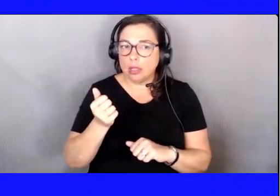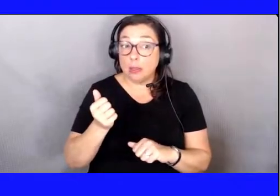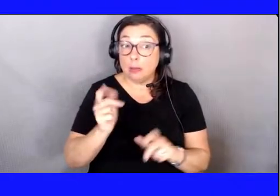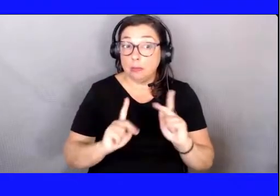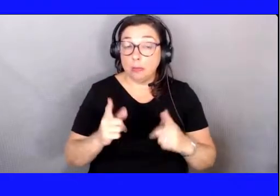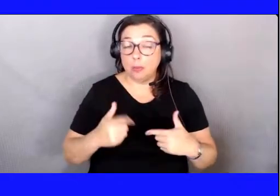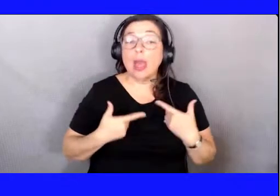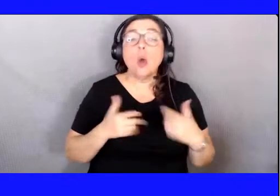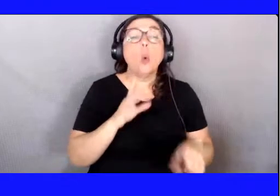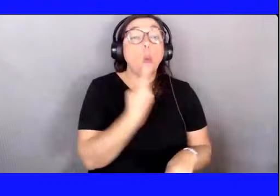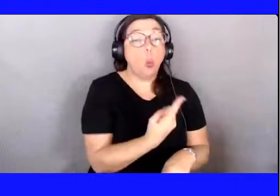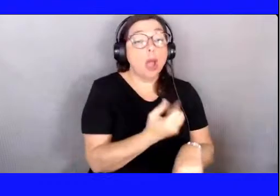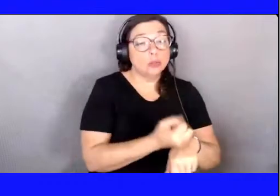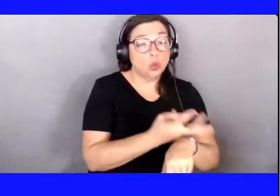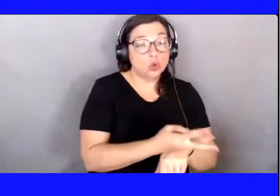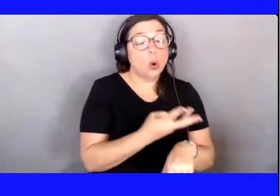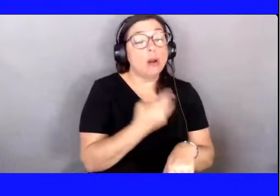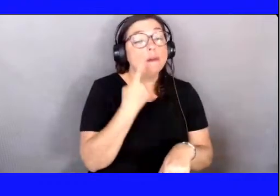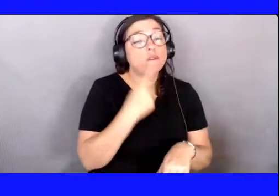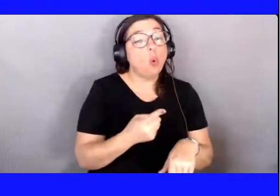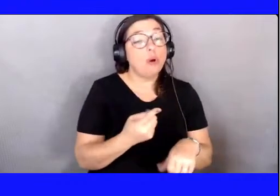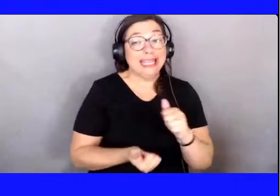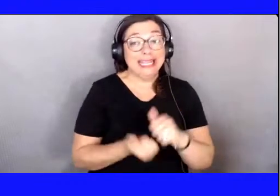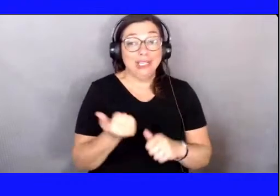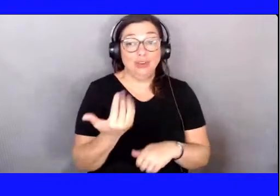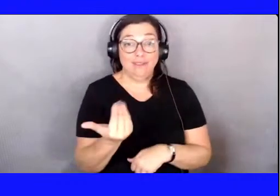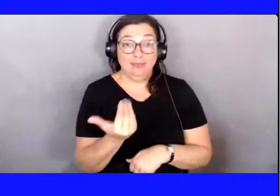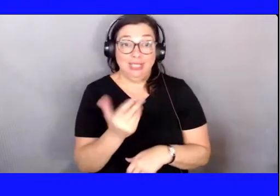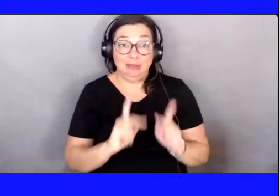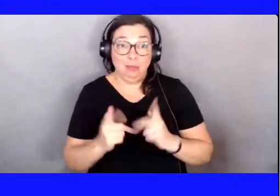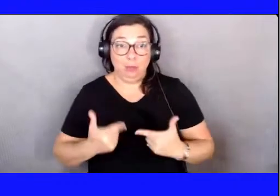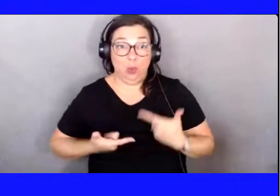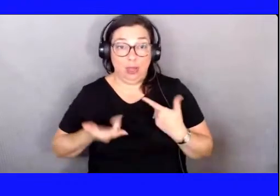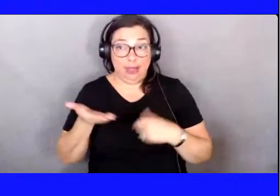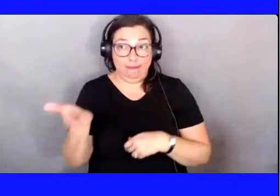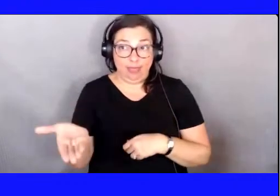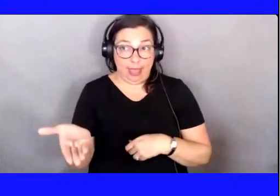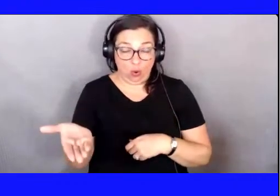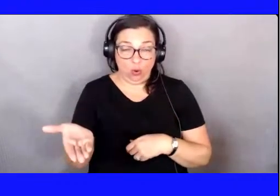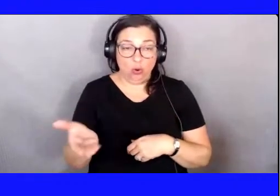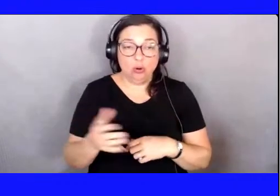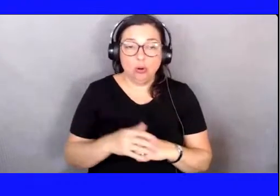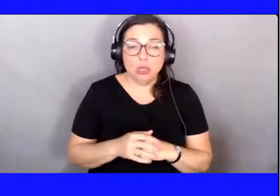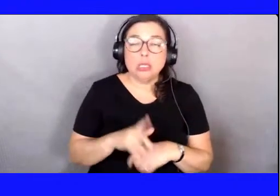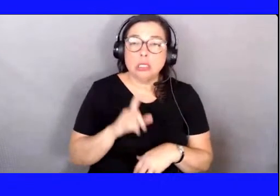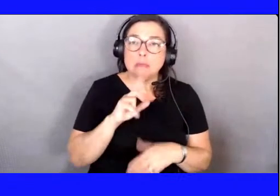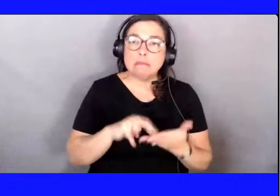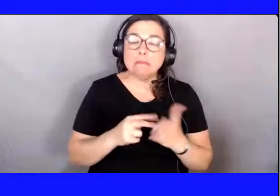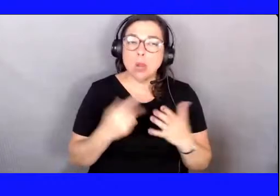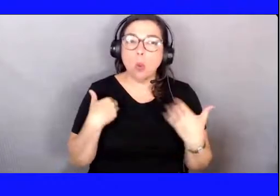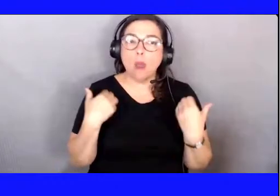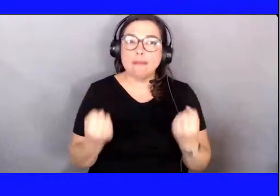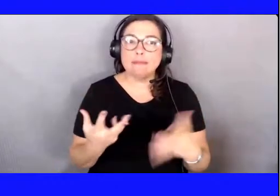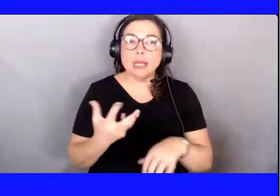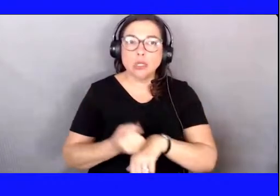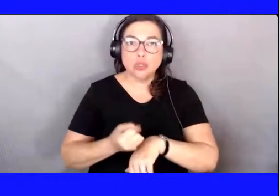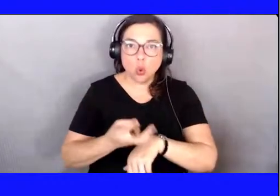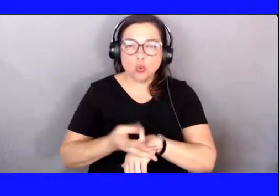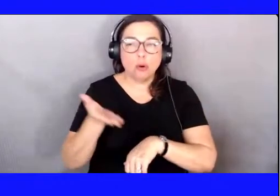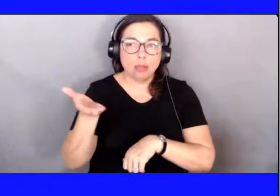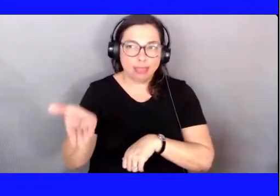residents, supportive service residents. And so we will have a battery of social workers on site being managed by Shali's